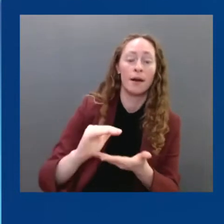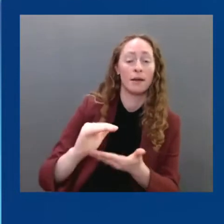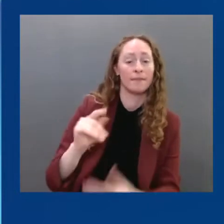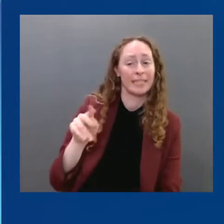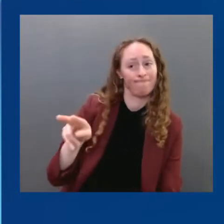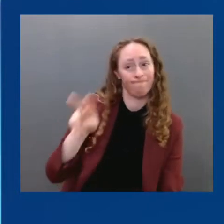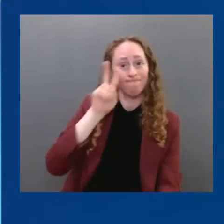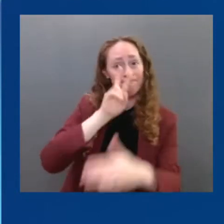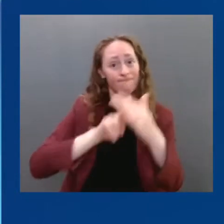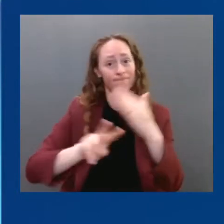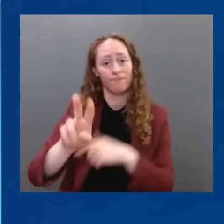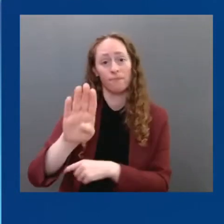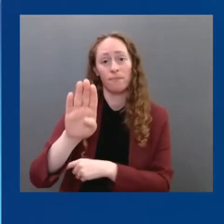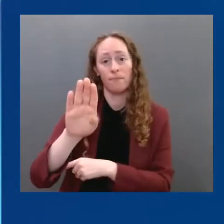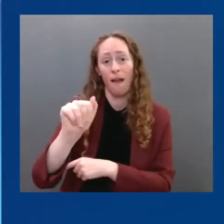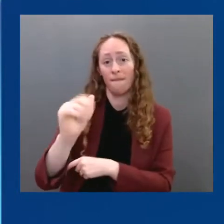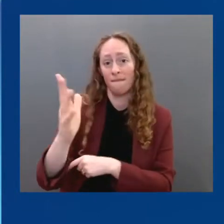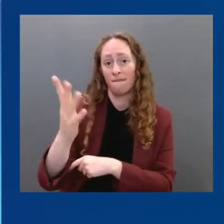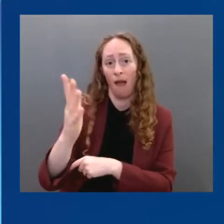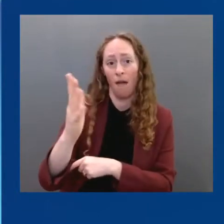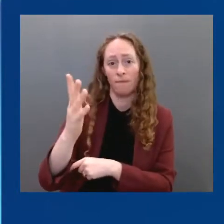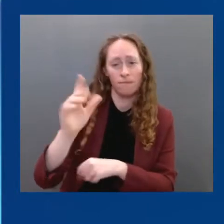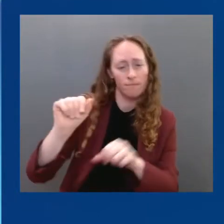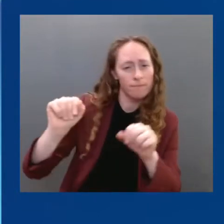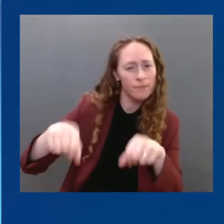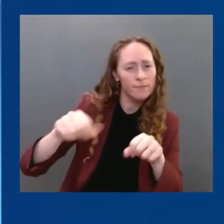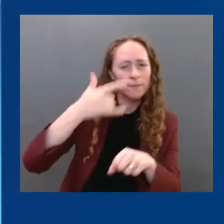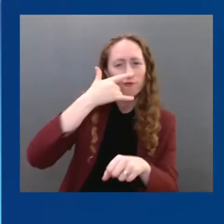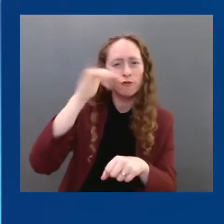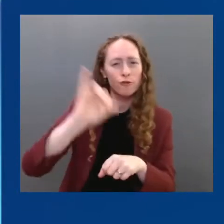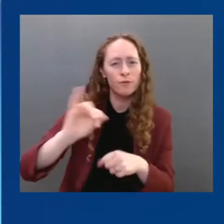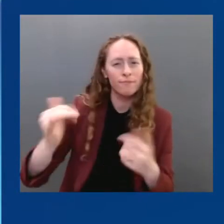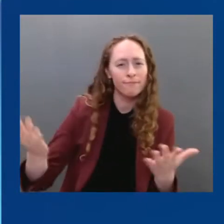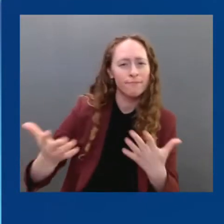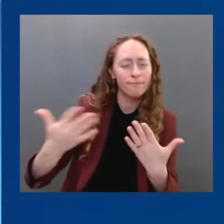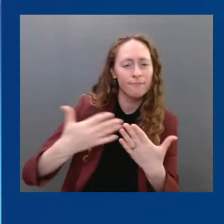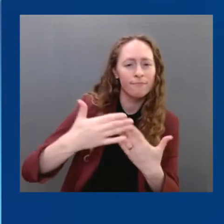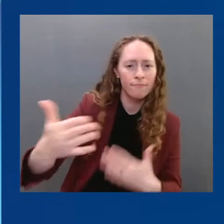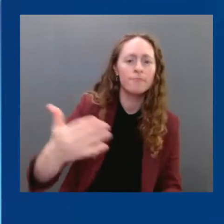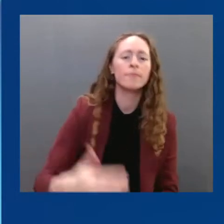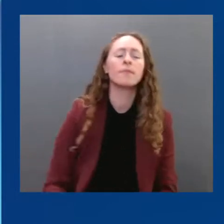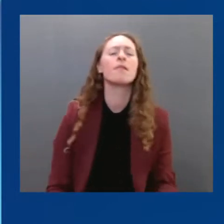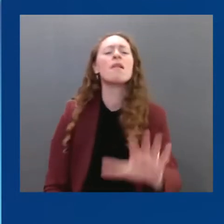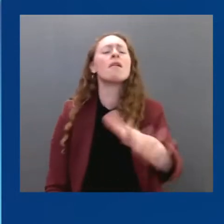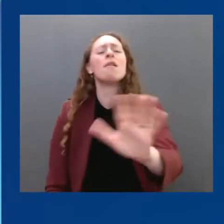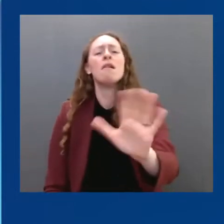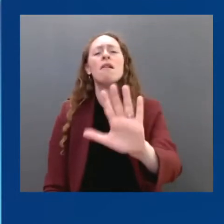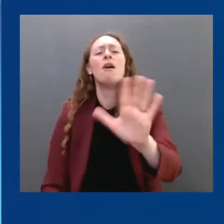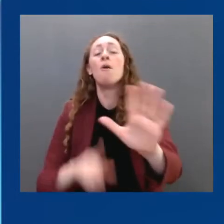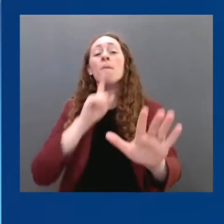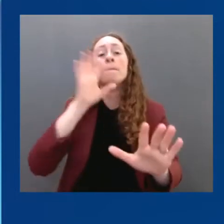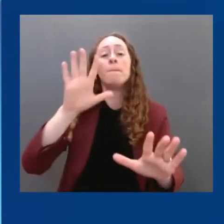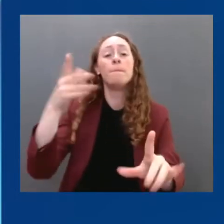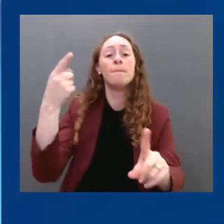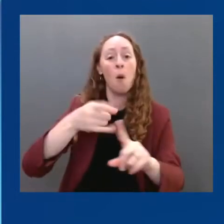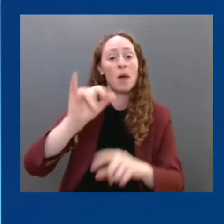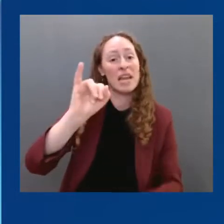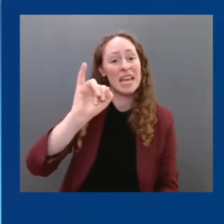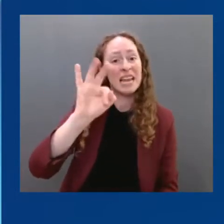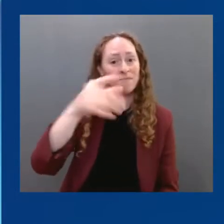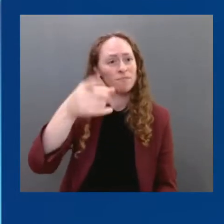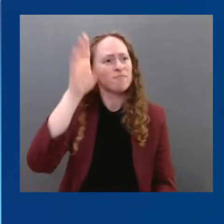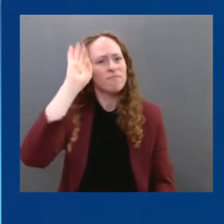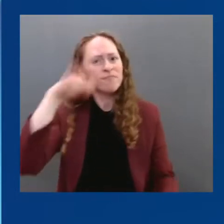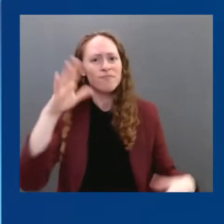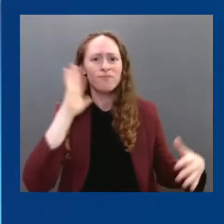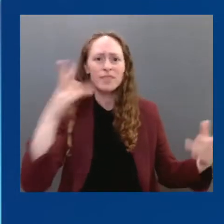Before attending a large indoor gathering or visiting with a high-risk immunocompromised individual, please consider taking a